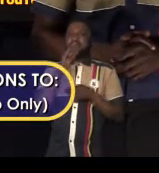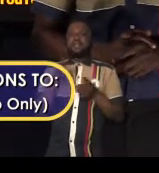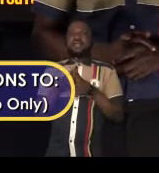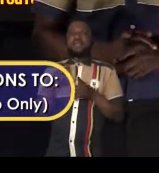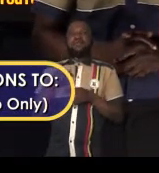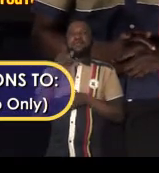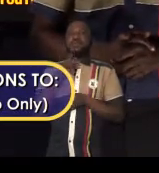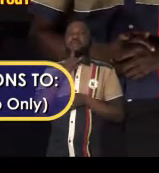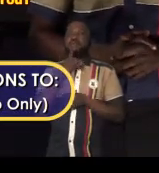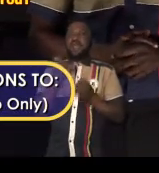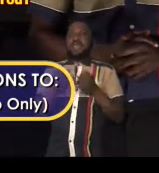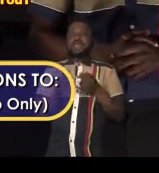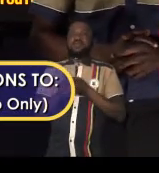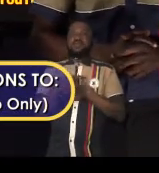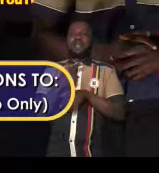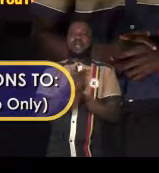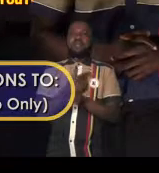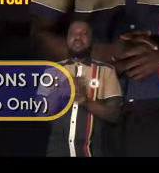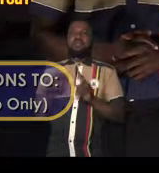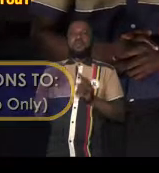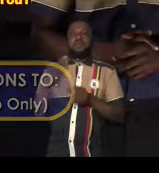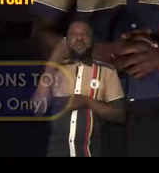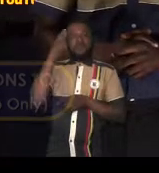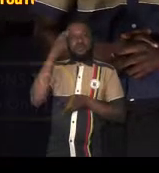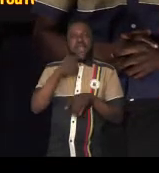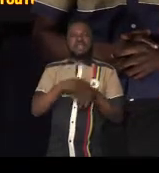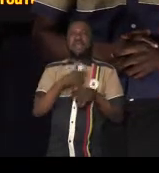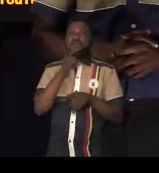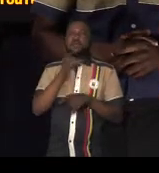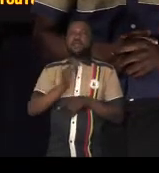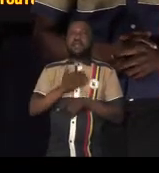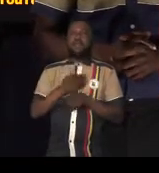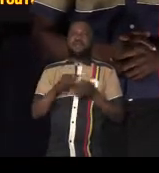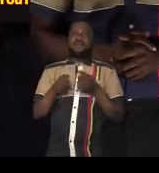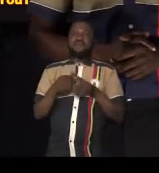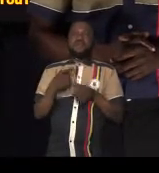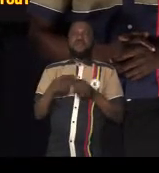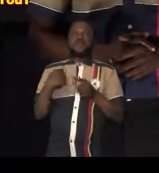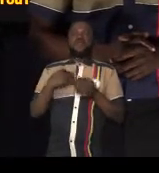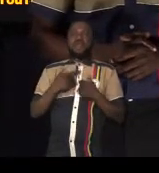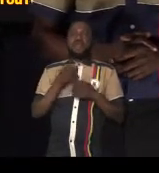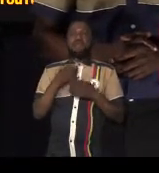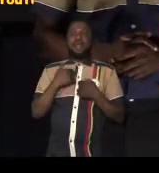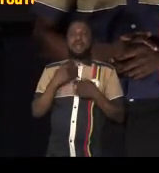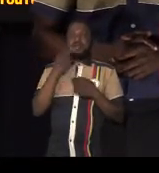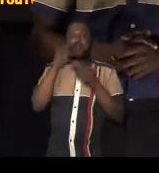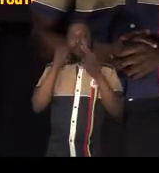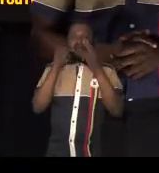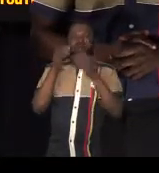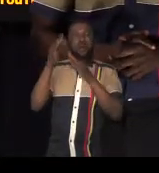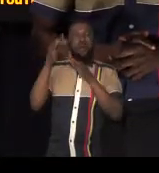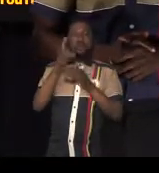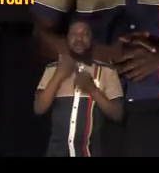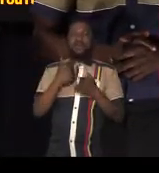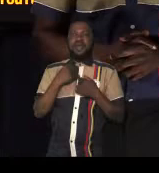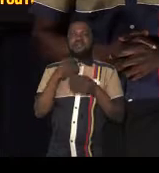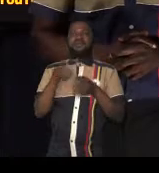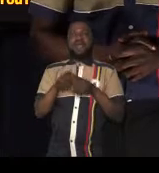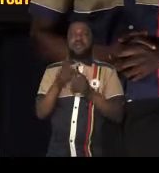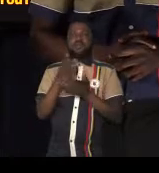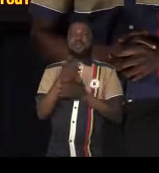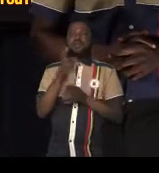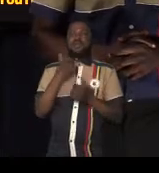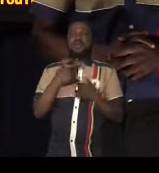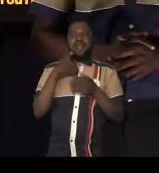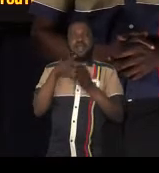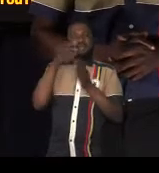has been like we should not end today's lesson, but of course, time is not our friend. But we have had fun, hoping that you have as